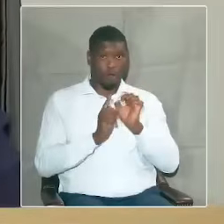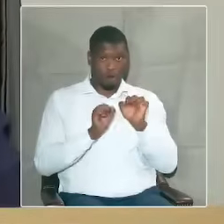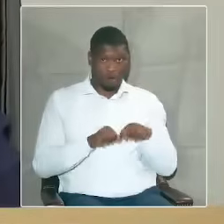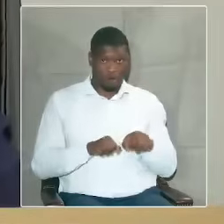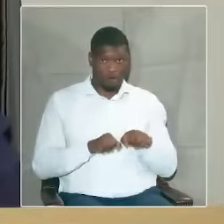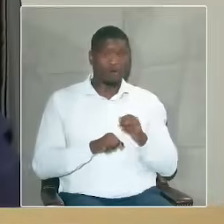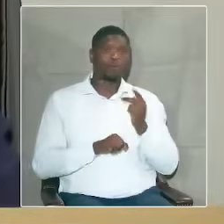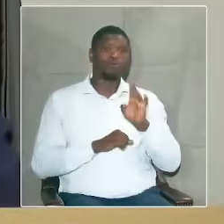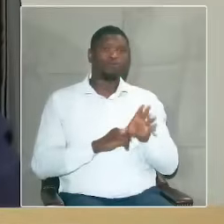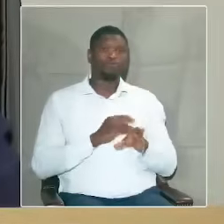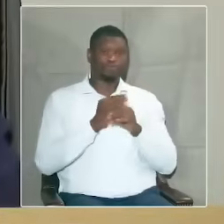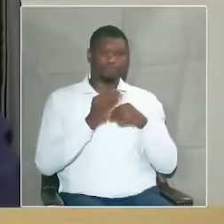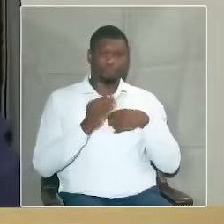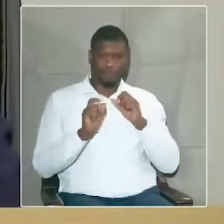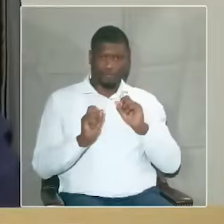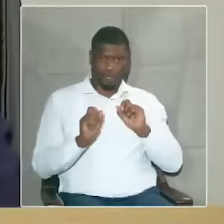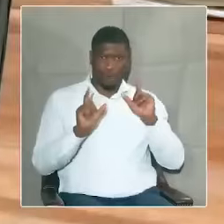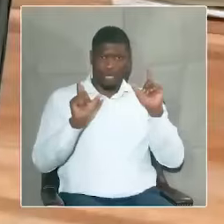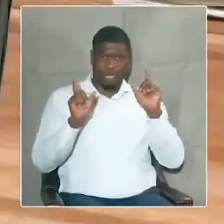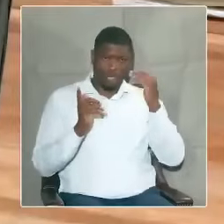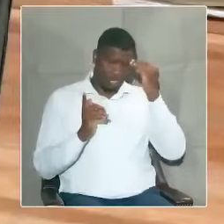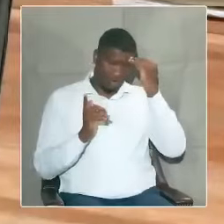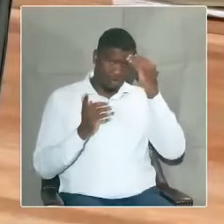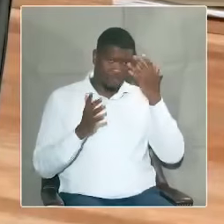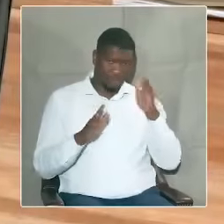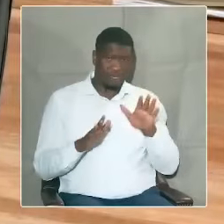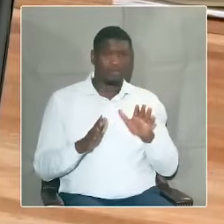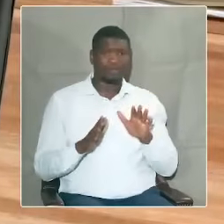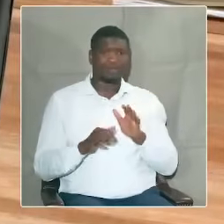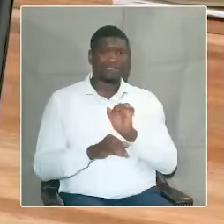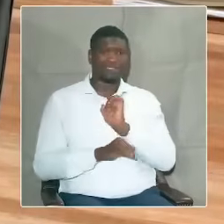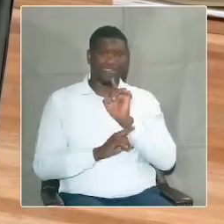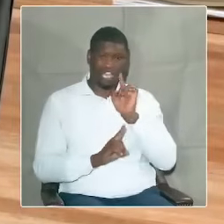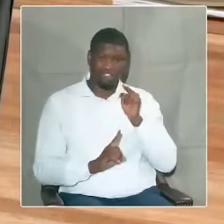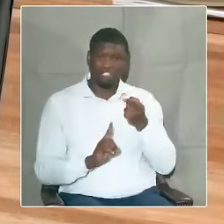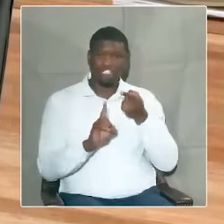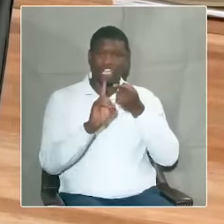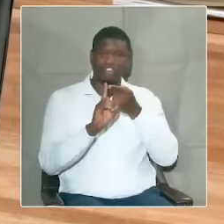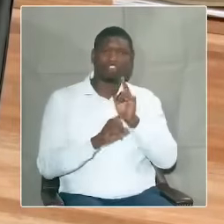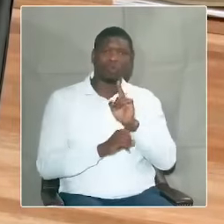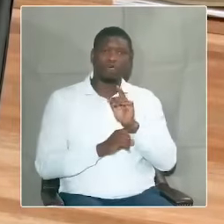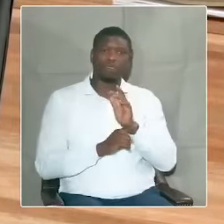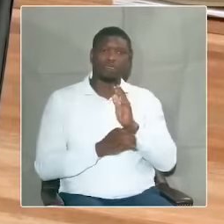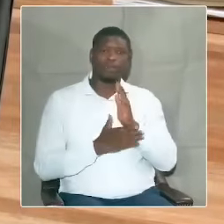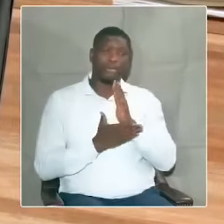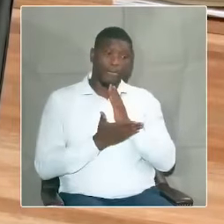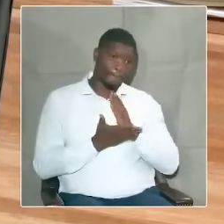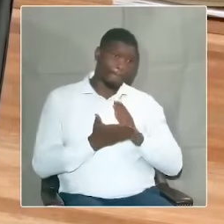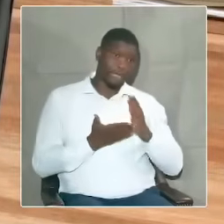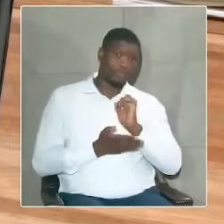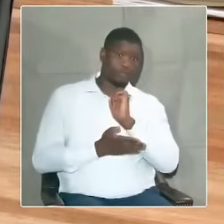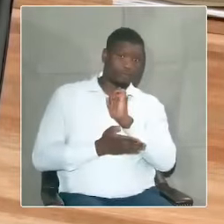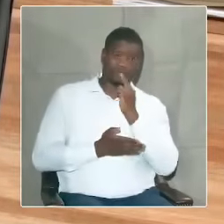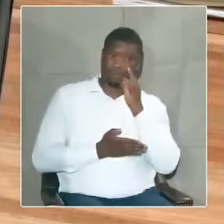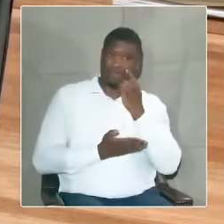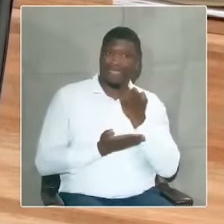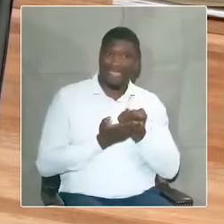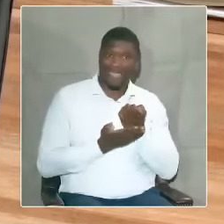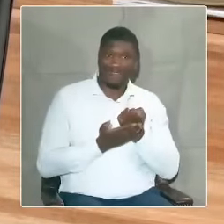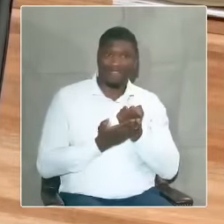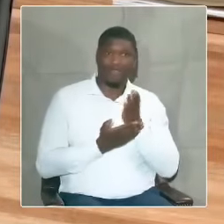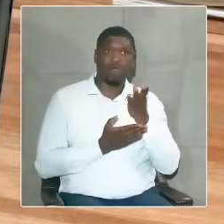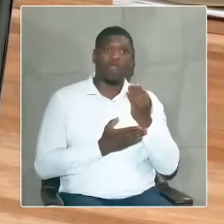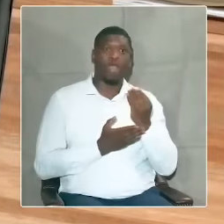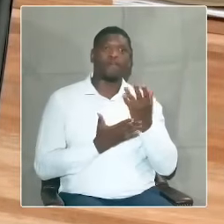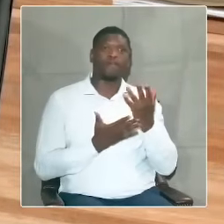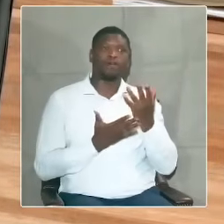And I'm aware, you might not know this, I'm aware that the intention is that part of his evidence, there's going to be an application